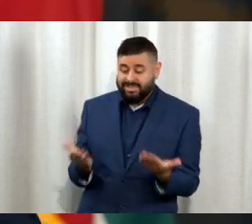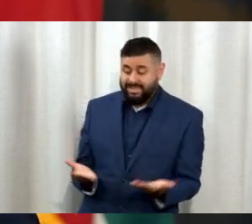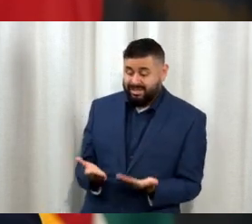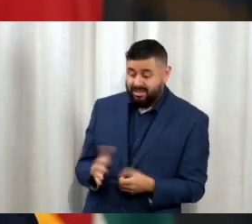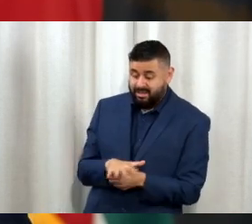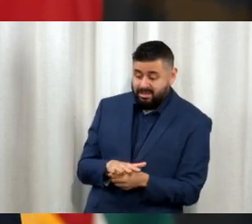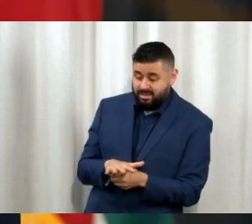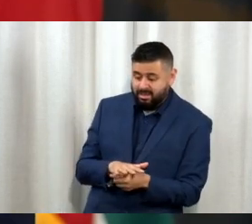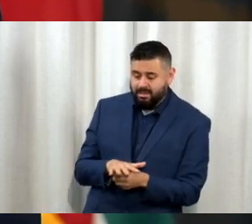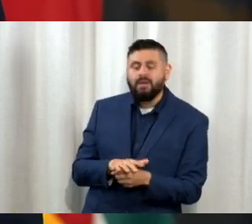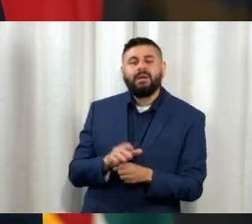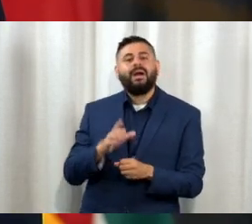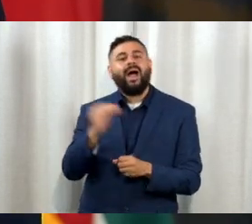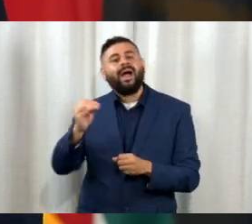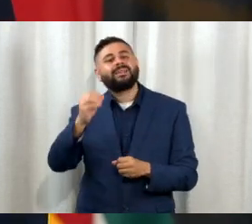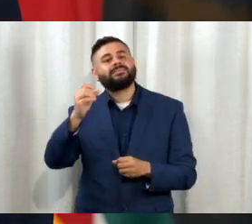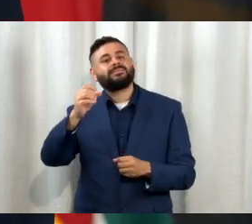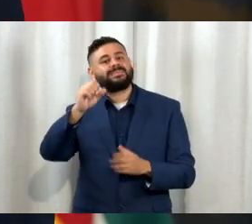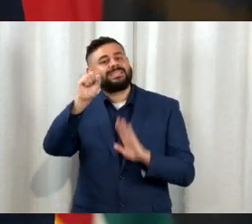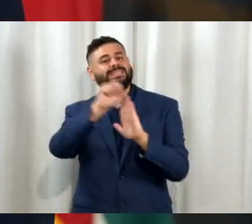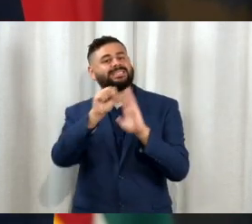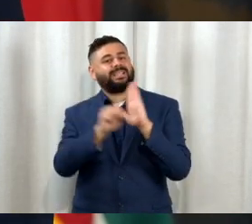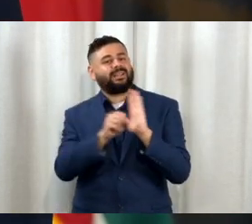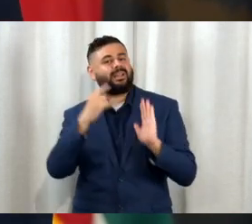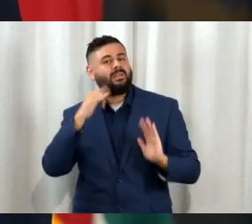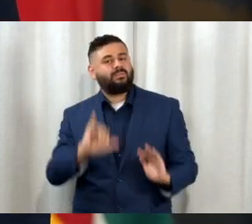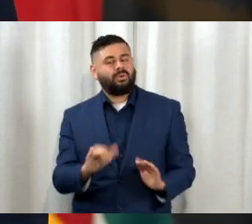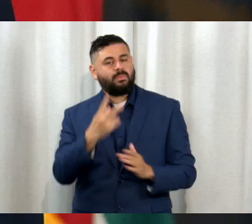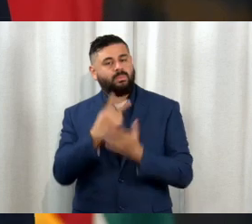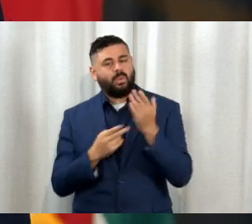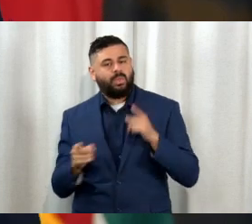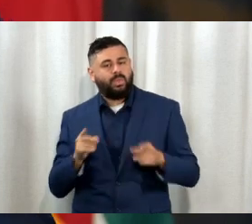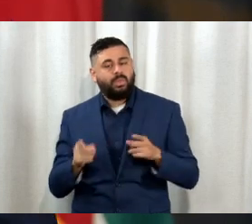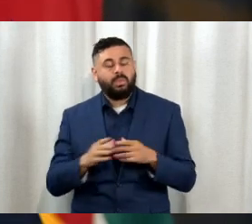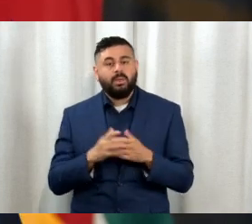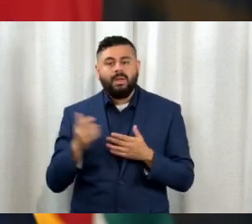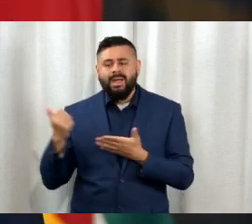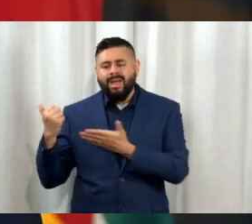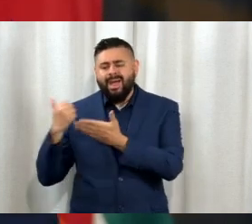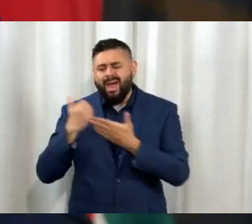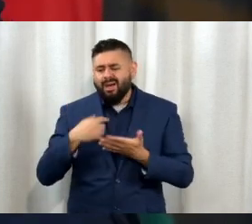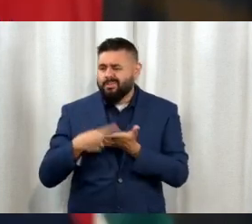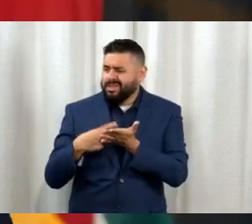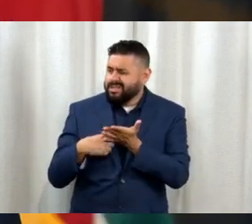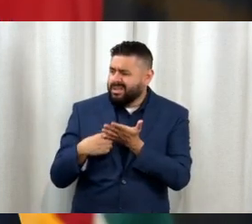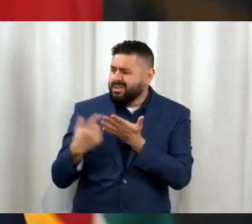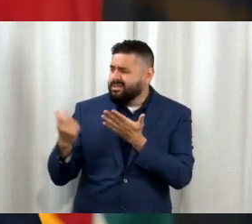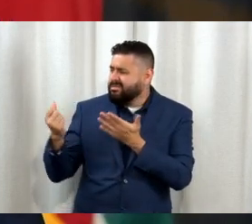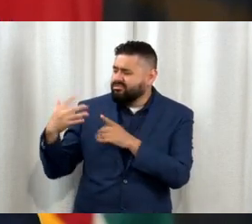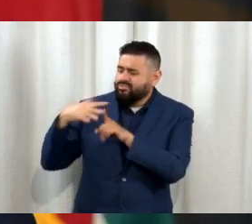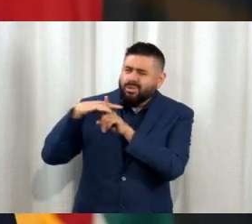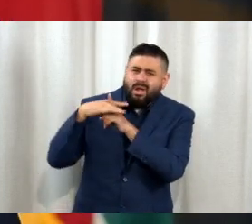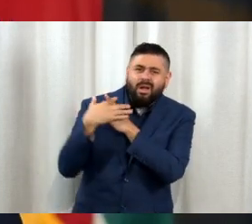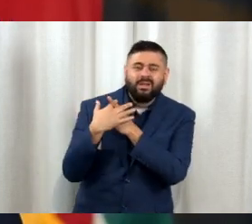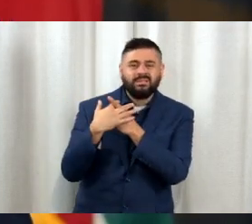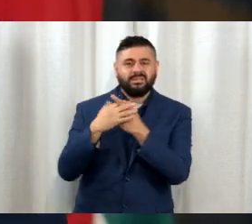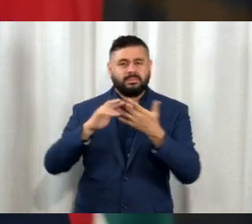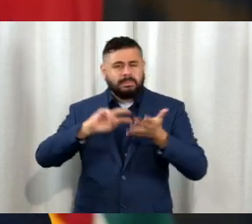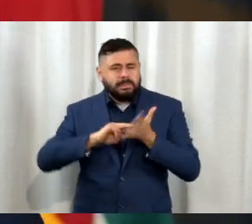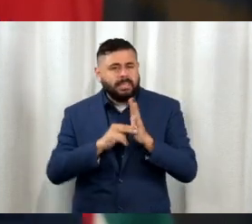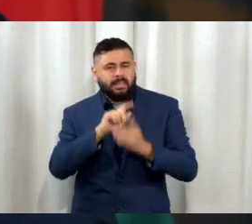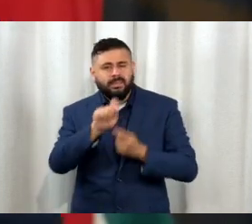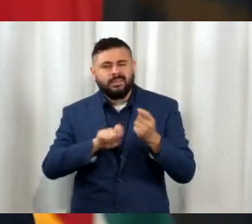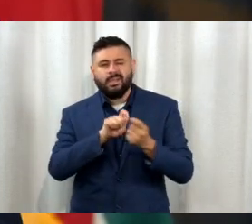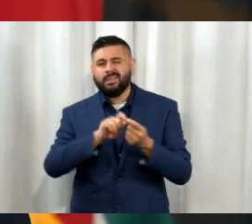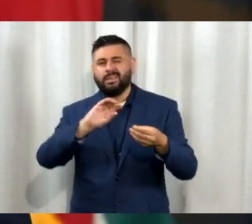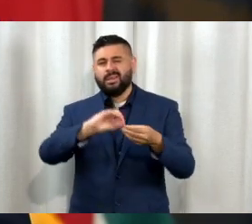and across the state. Tom is here today to discuss this data, help put into context for Long Beach, and to talk about the progress that